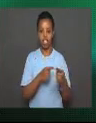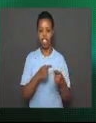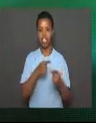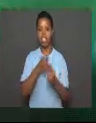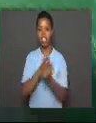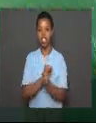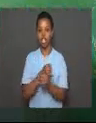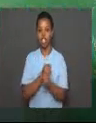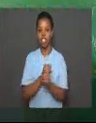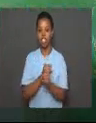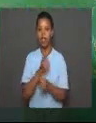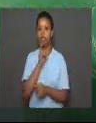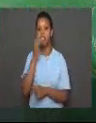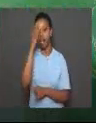engineering?